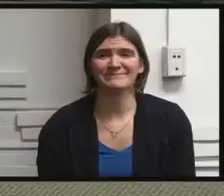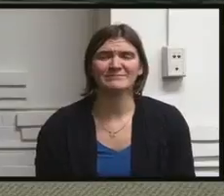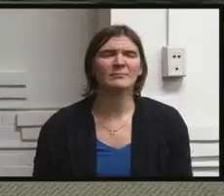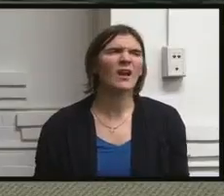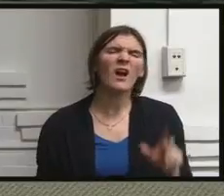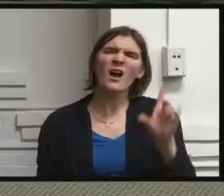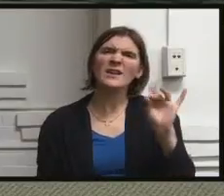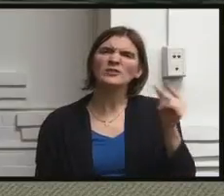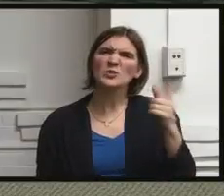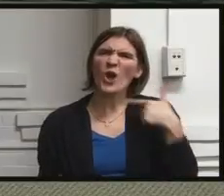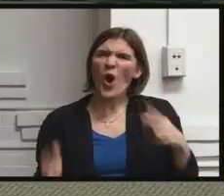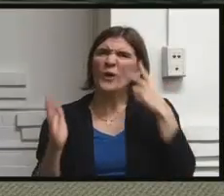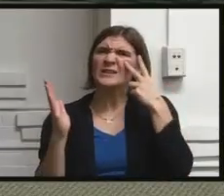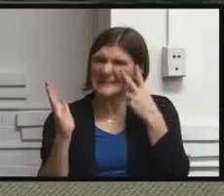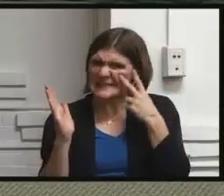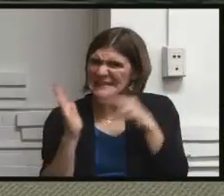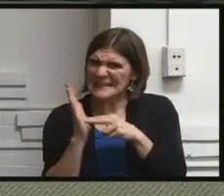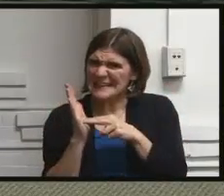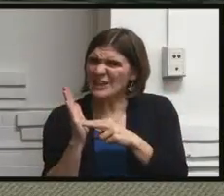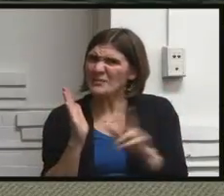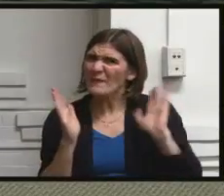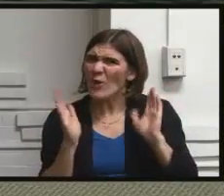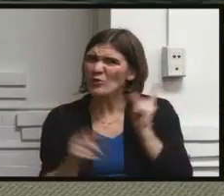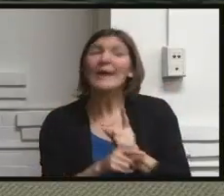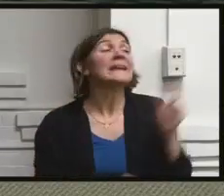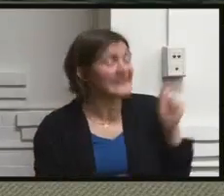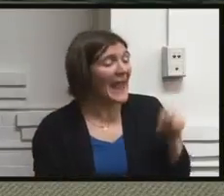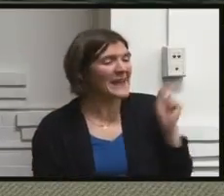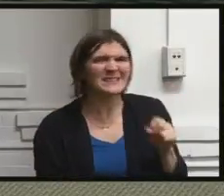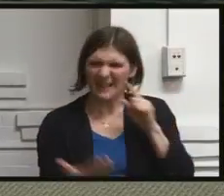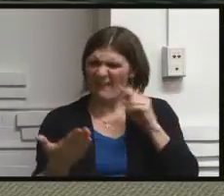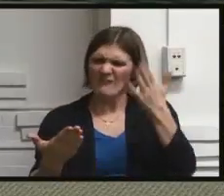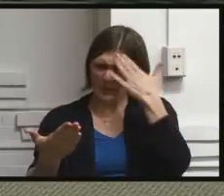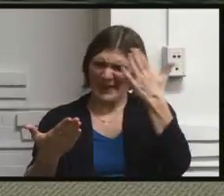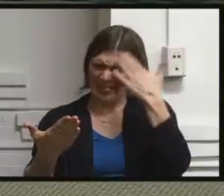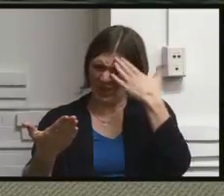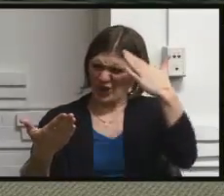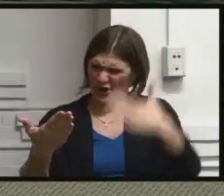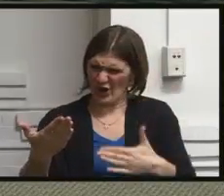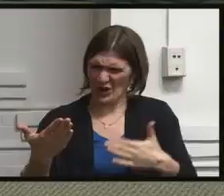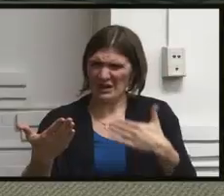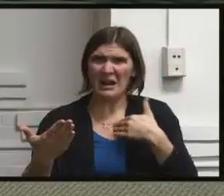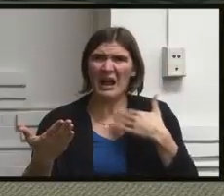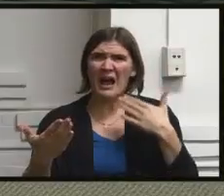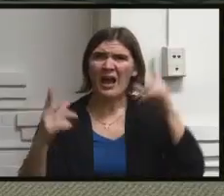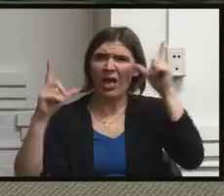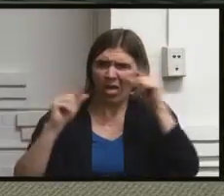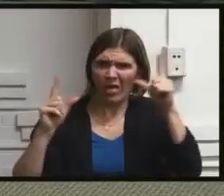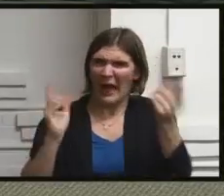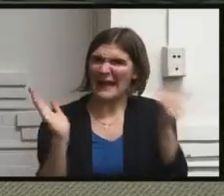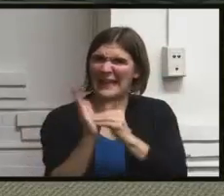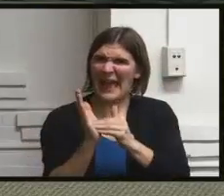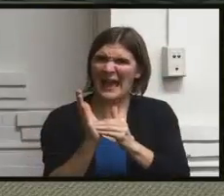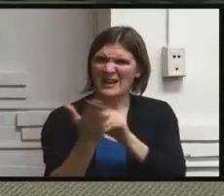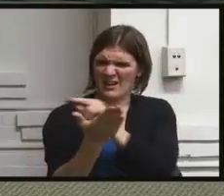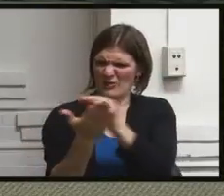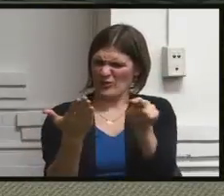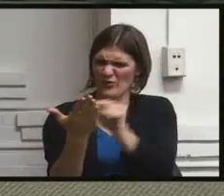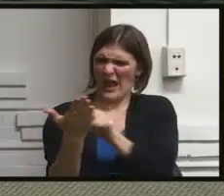Didn't we see this before? Like, yeah. Before? It all looked very familiar. I read it all, like, word for